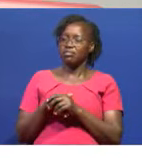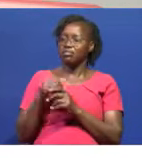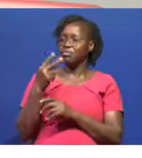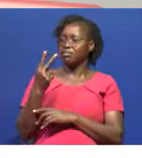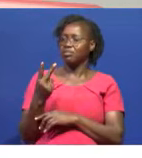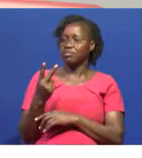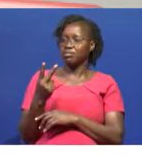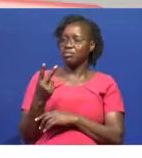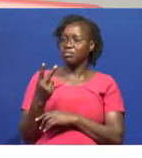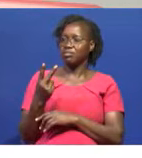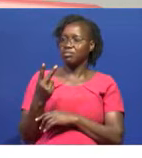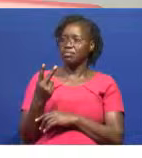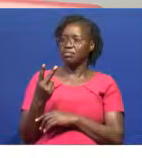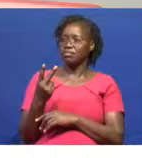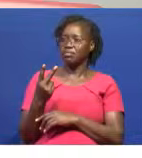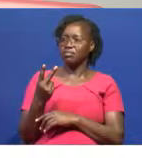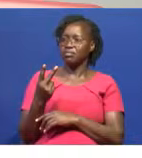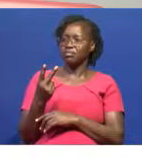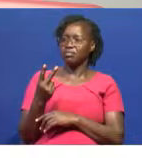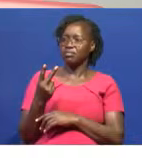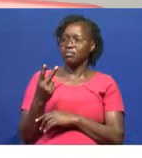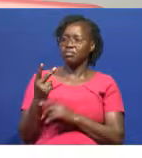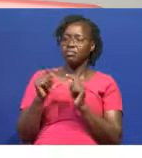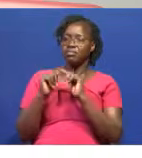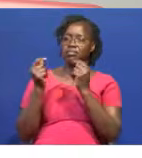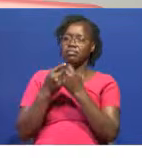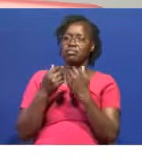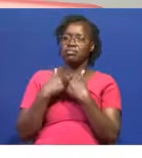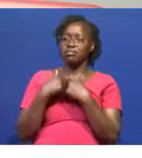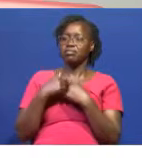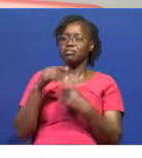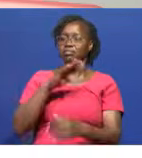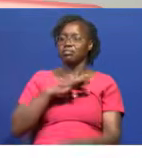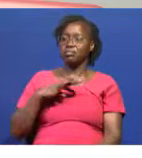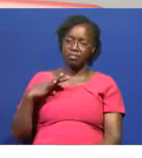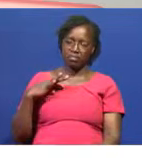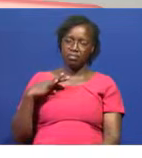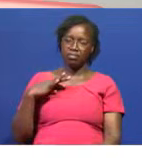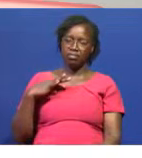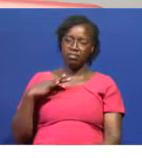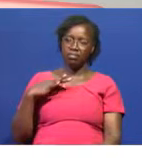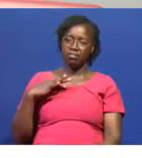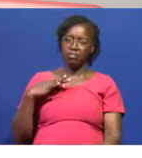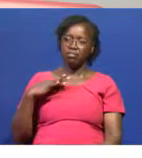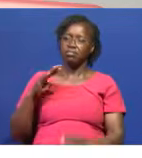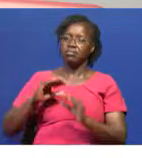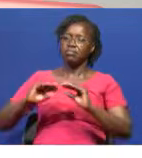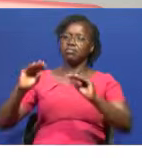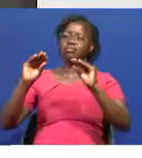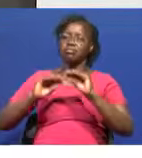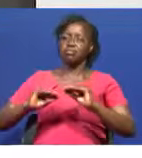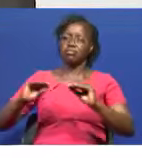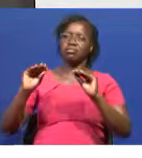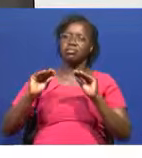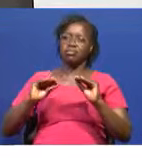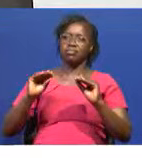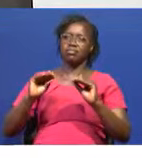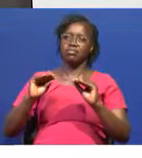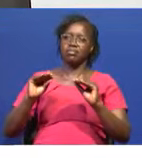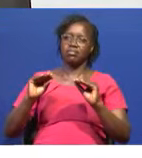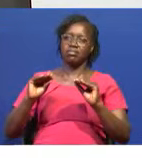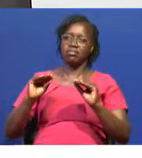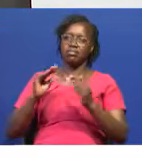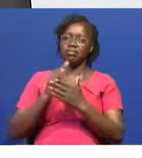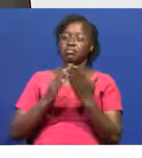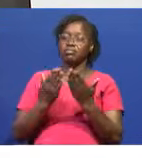two. Right now, we are doing. We have a team in Marsabit, sensitizing, and when part of